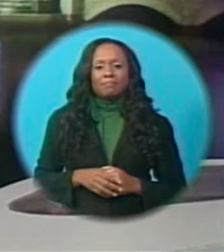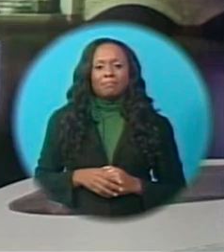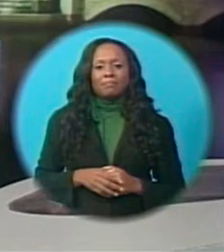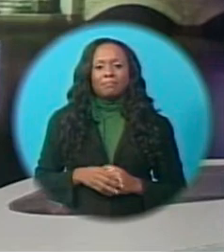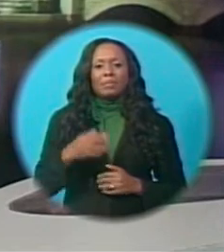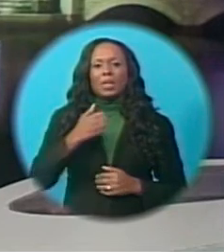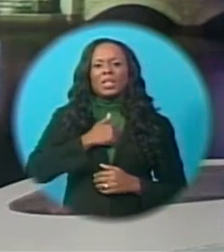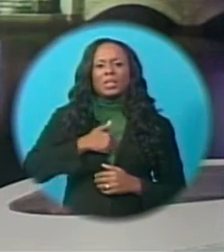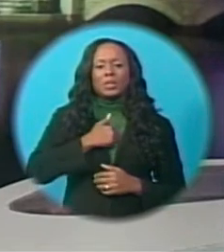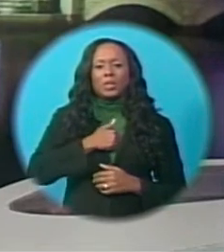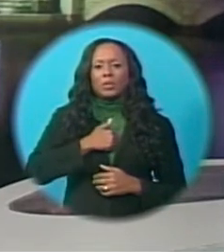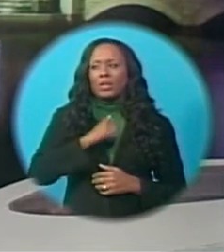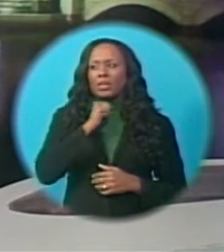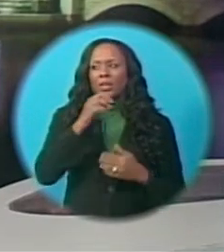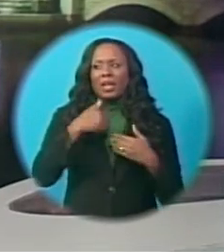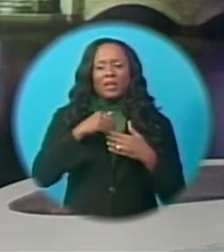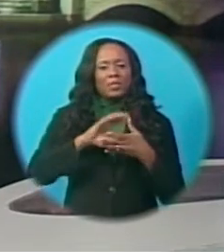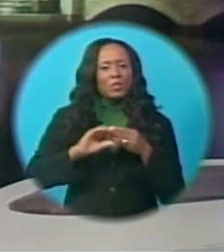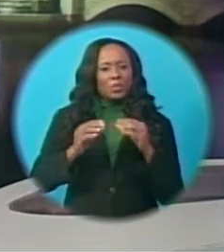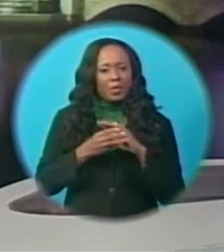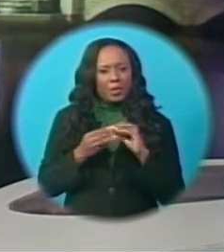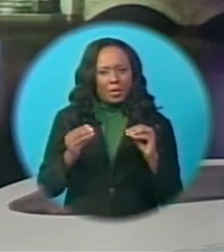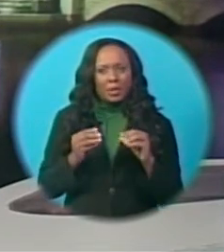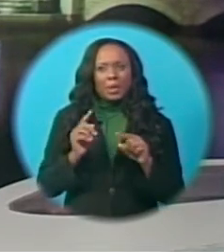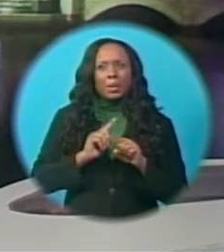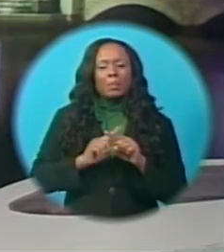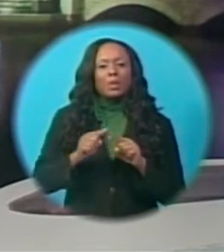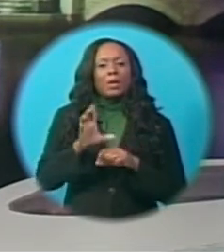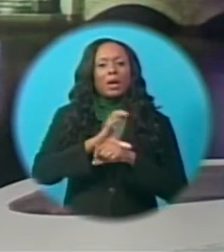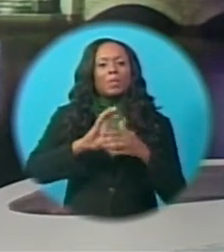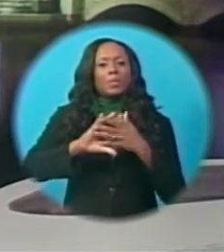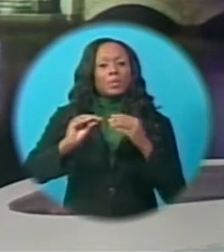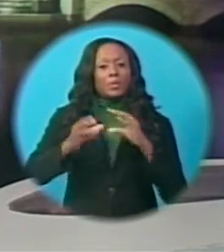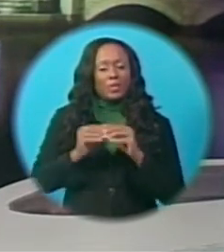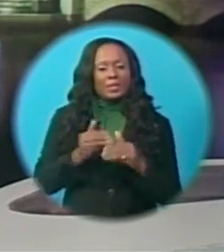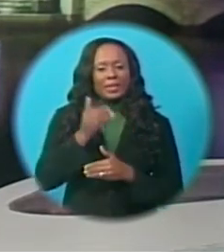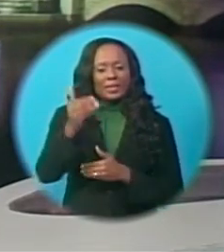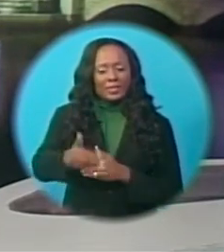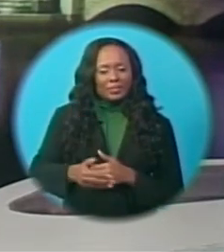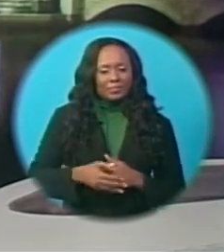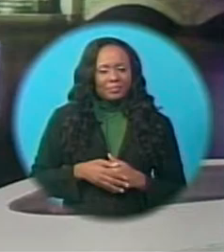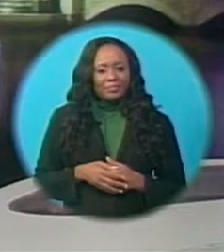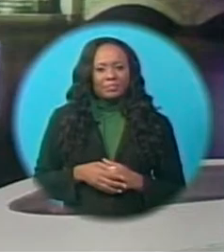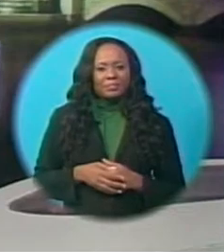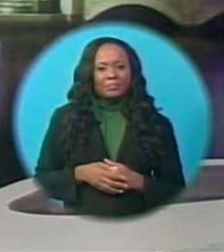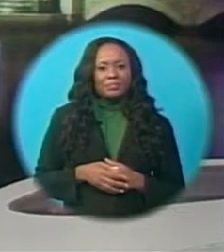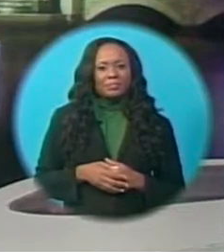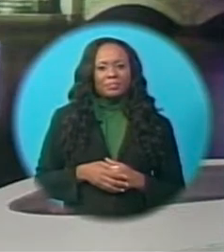And we do apologize, we don't have that story, but we will have regional stories right after the break.